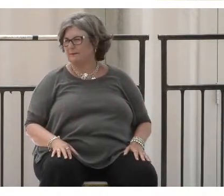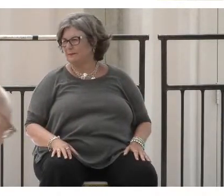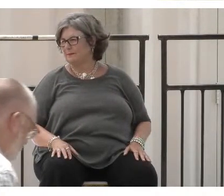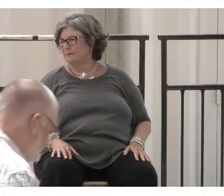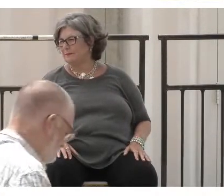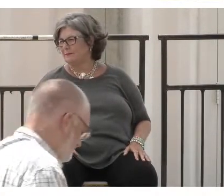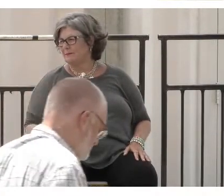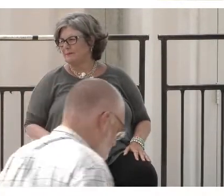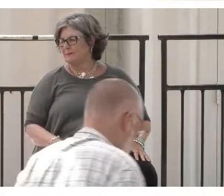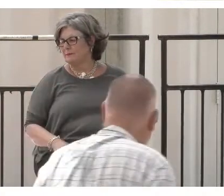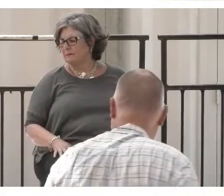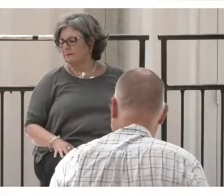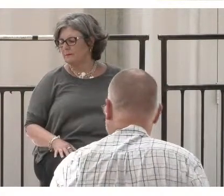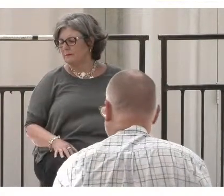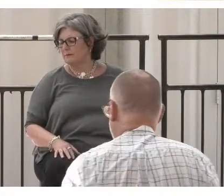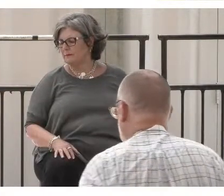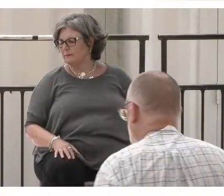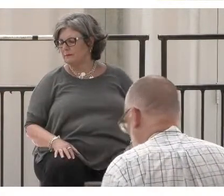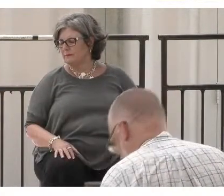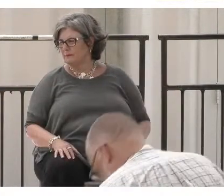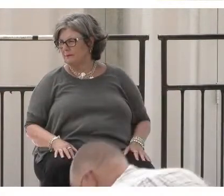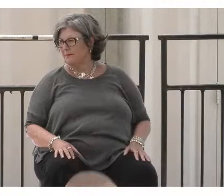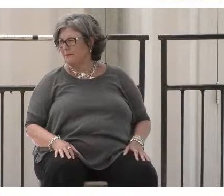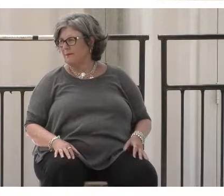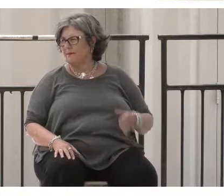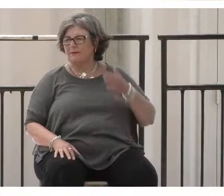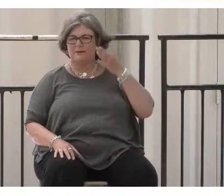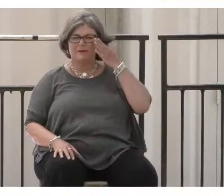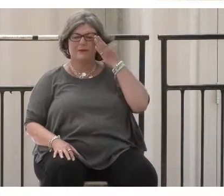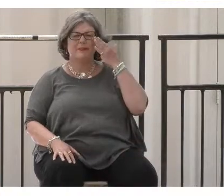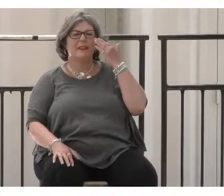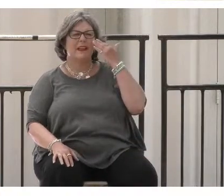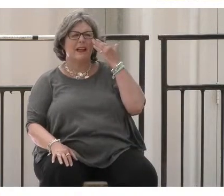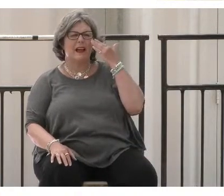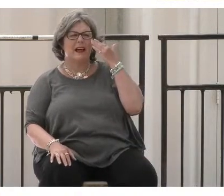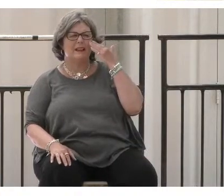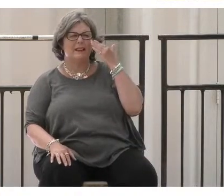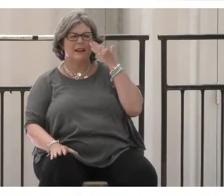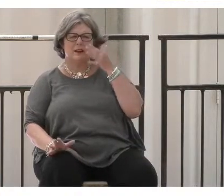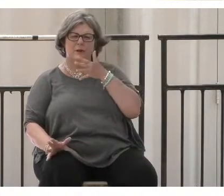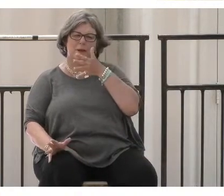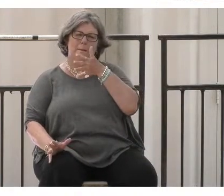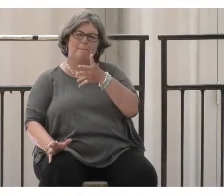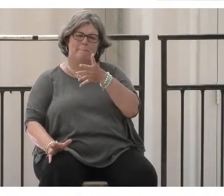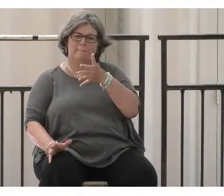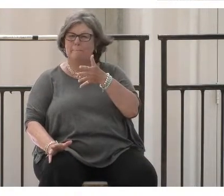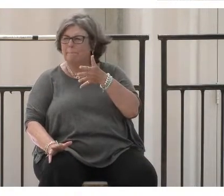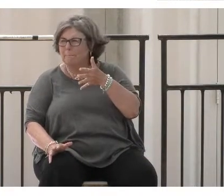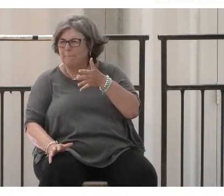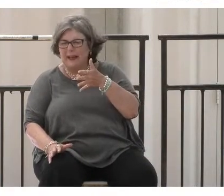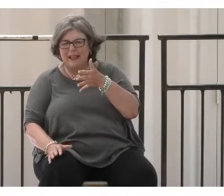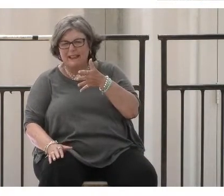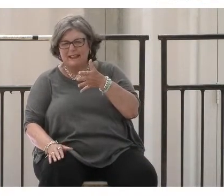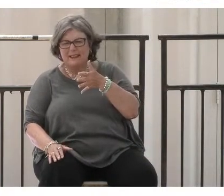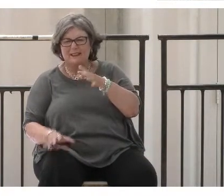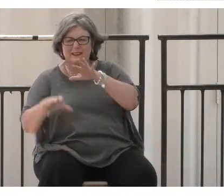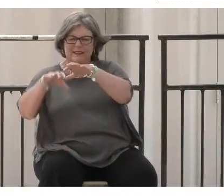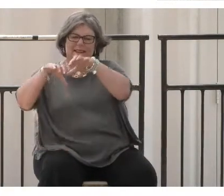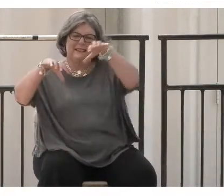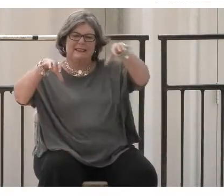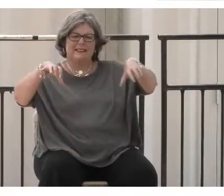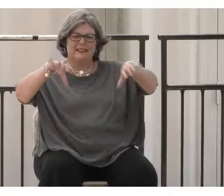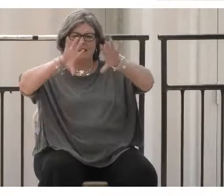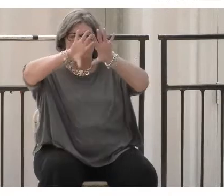I'm actually not familiar with, I know it's the frame. You talk about the frame? I didn't know it was abandoned. I thought it was... Yeah.